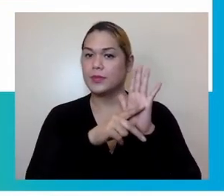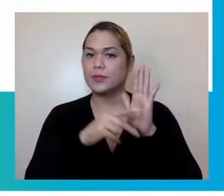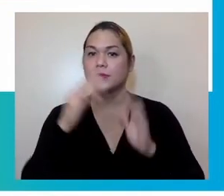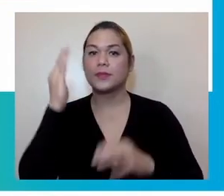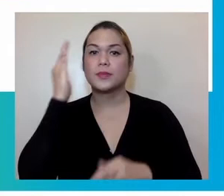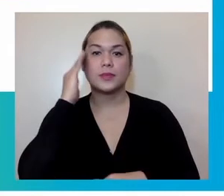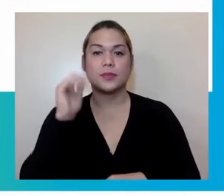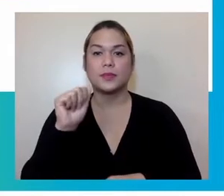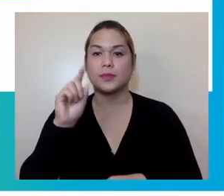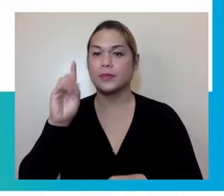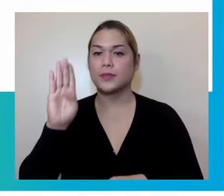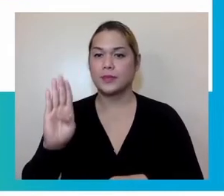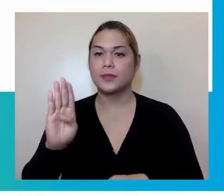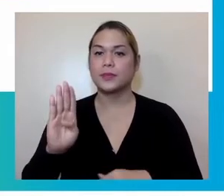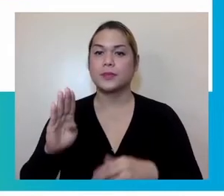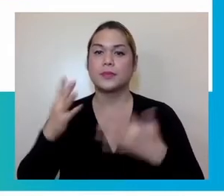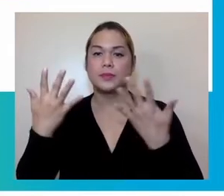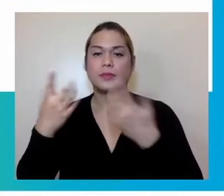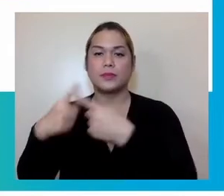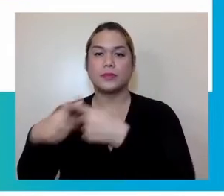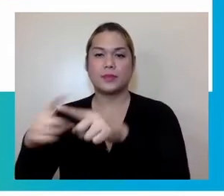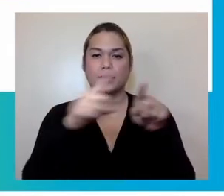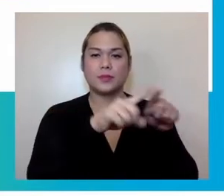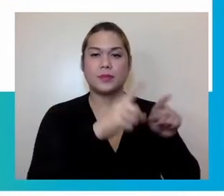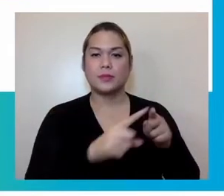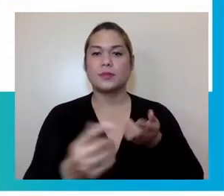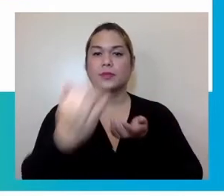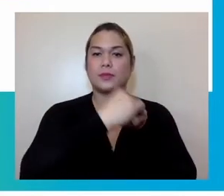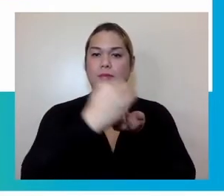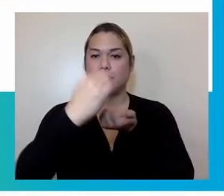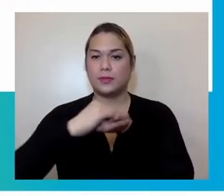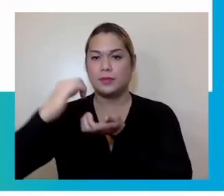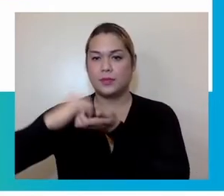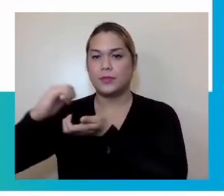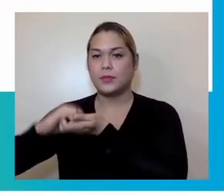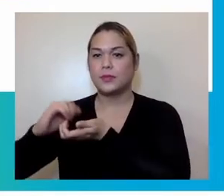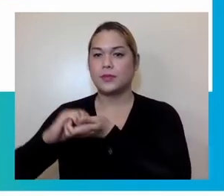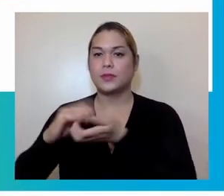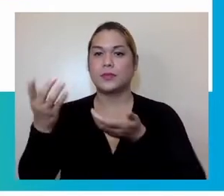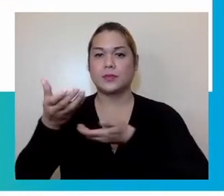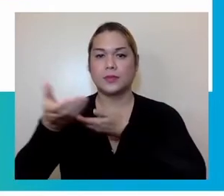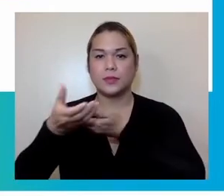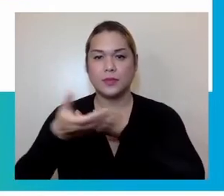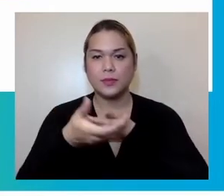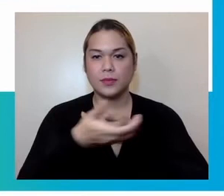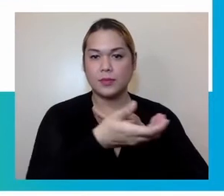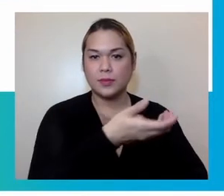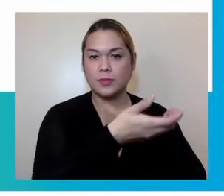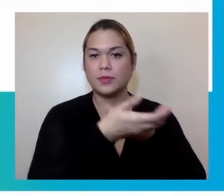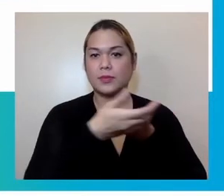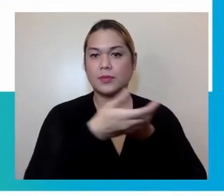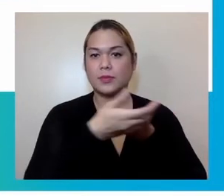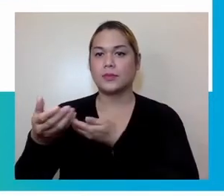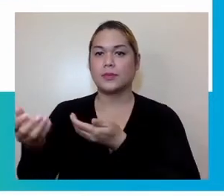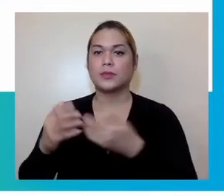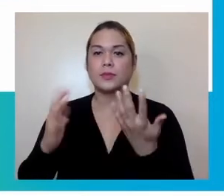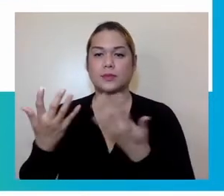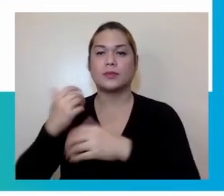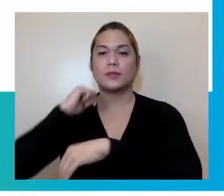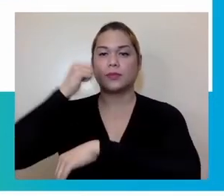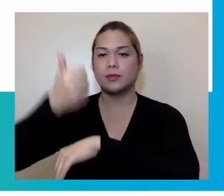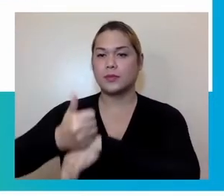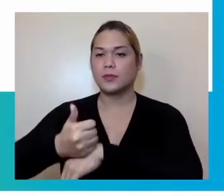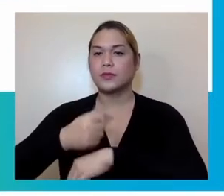of consultation processes to put together the elements we need to